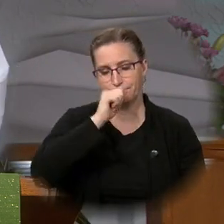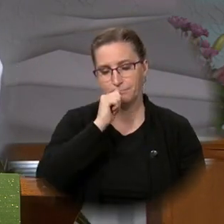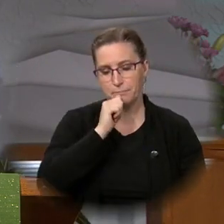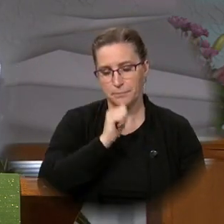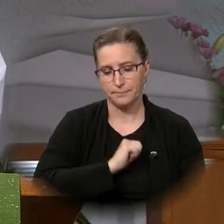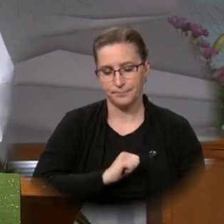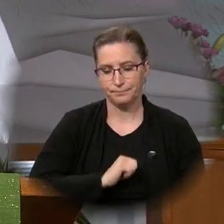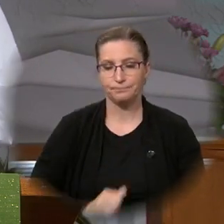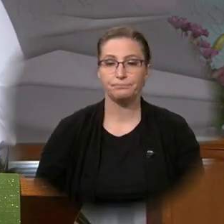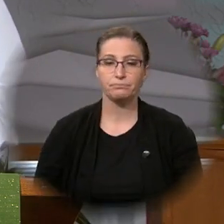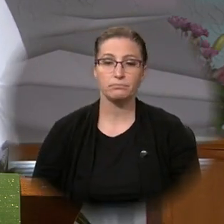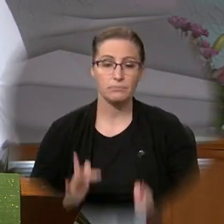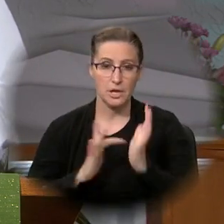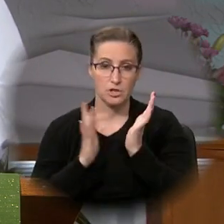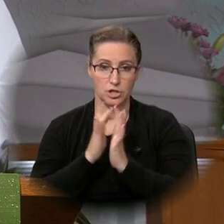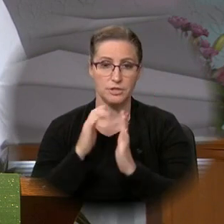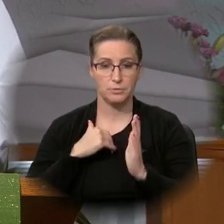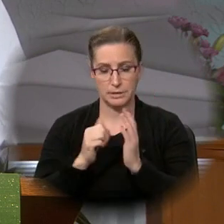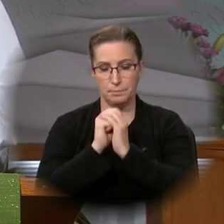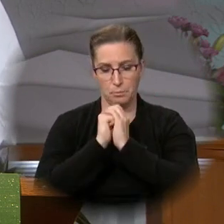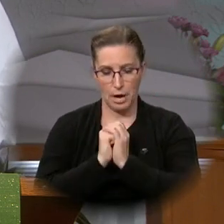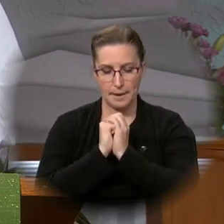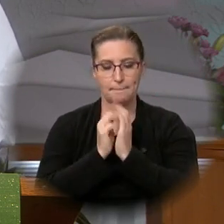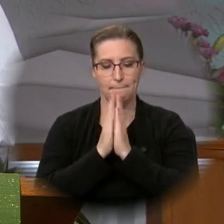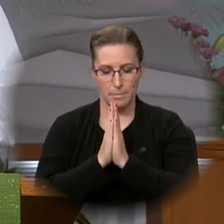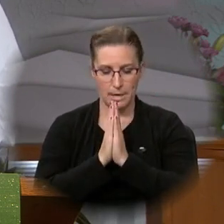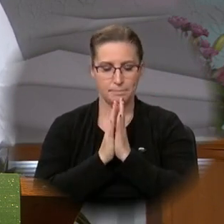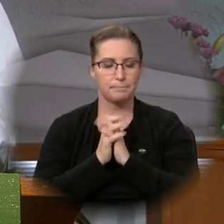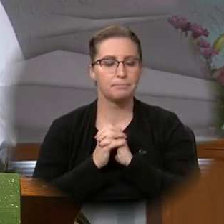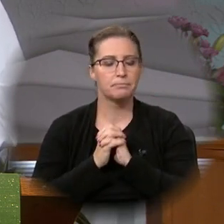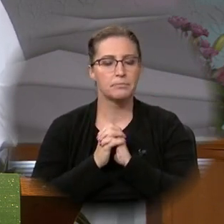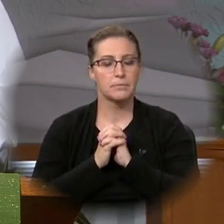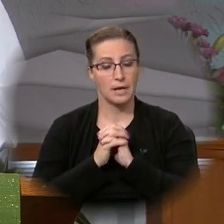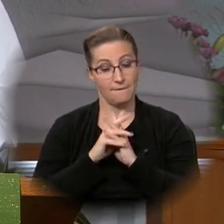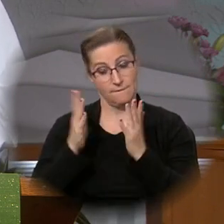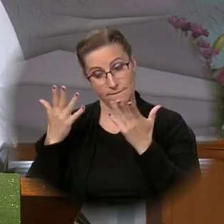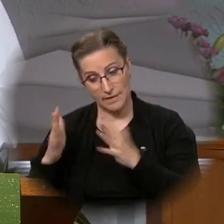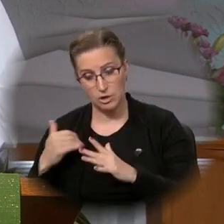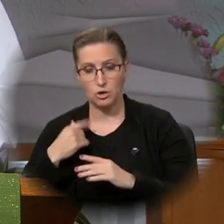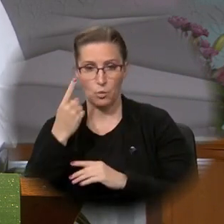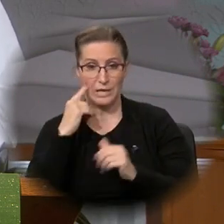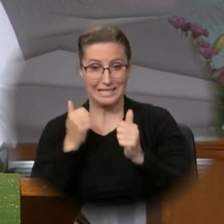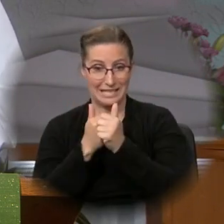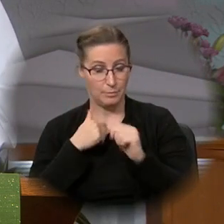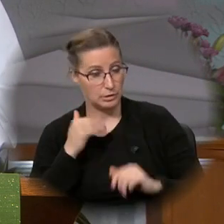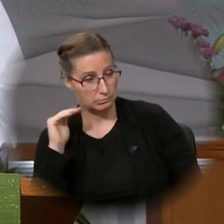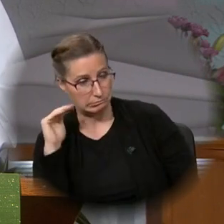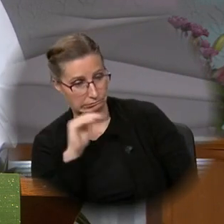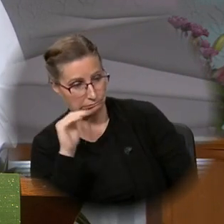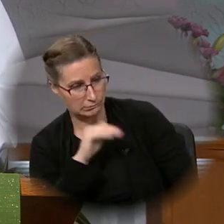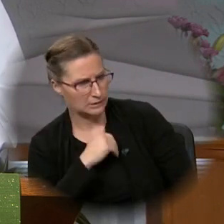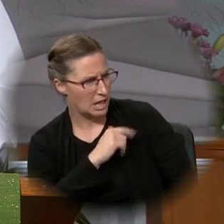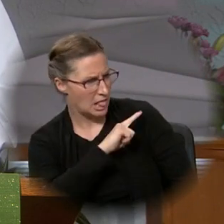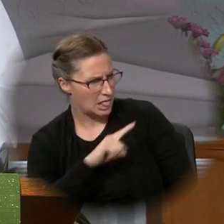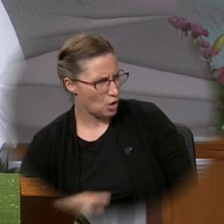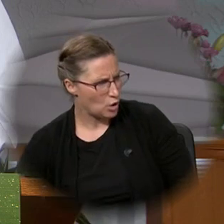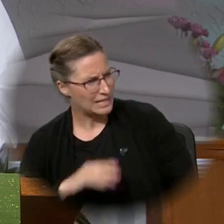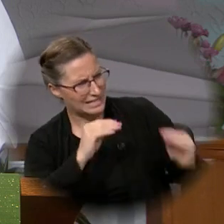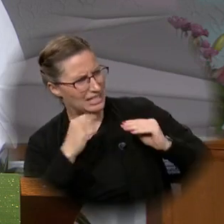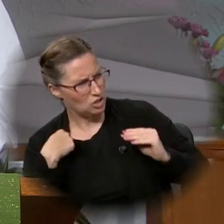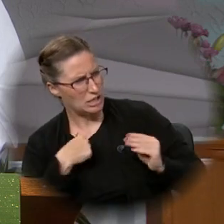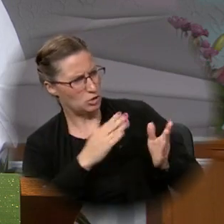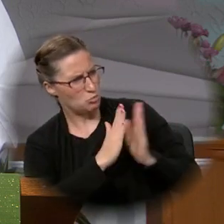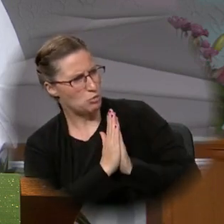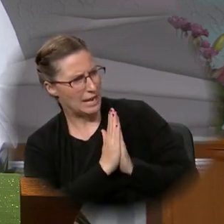Jesus was praying in a certain place, and when he had finished, one of his disciples said to him, Lord, teach us to